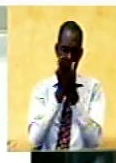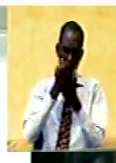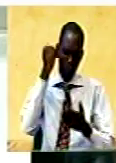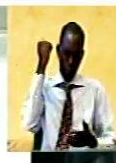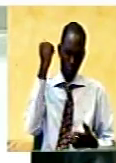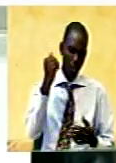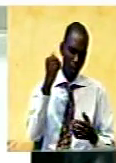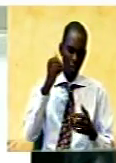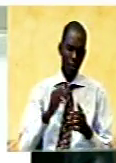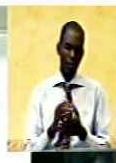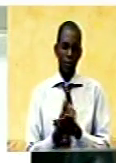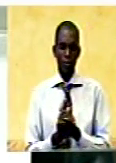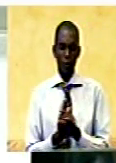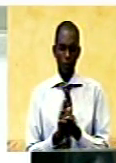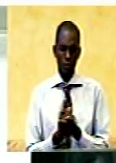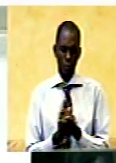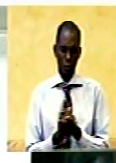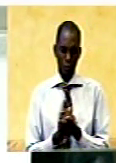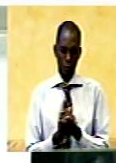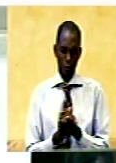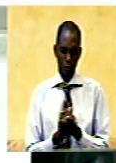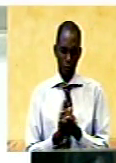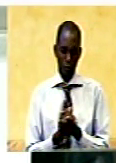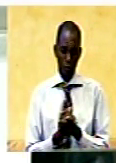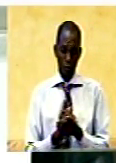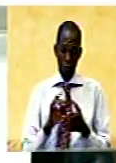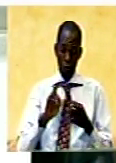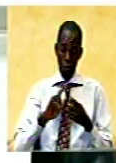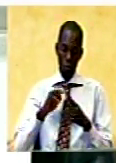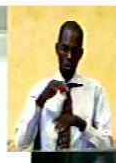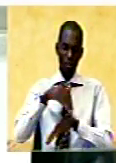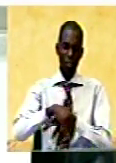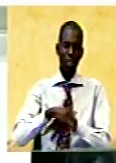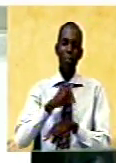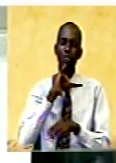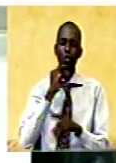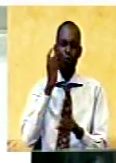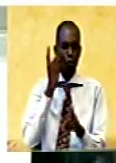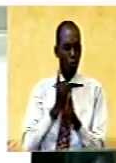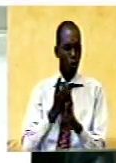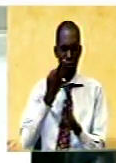In Jesus' name we pray.